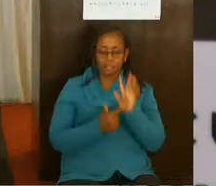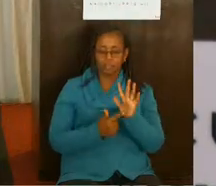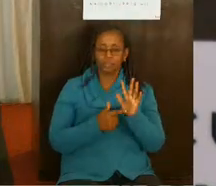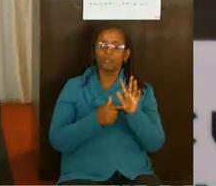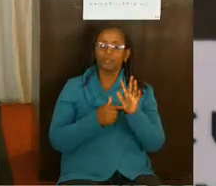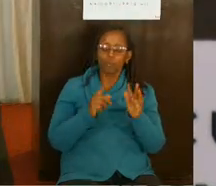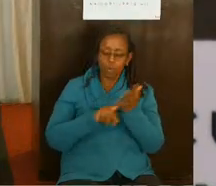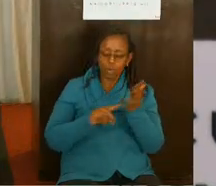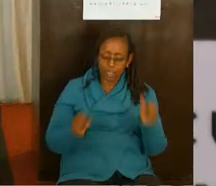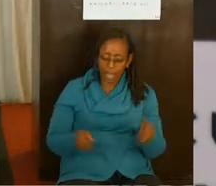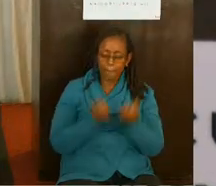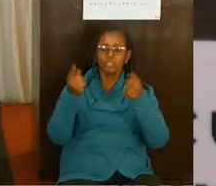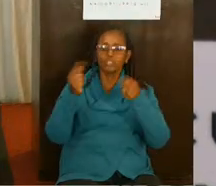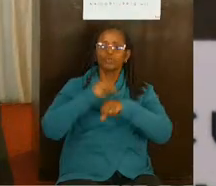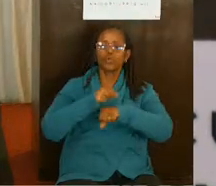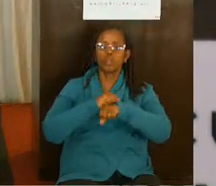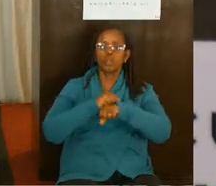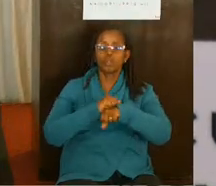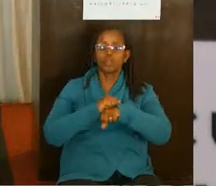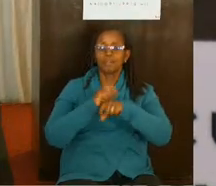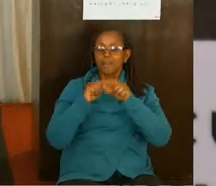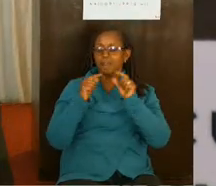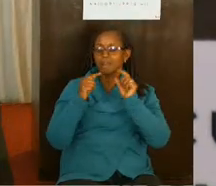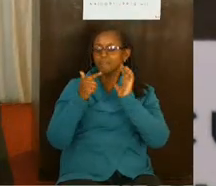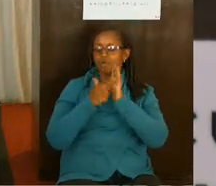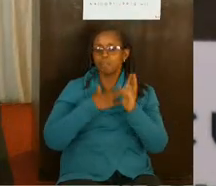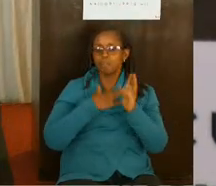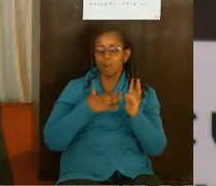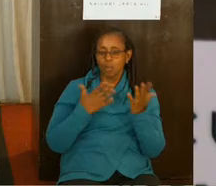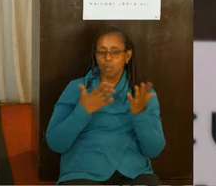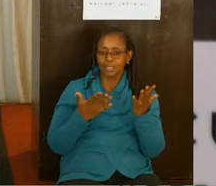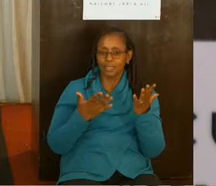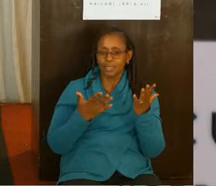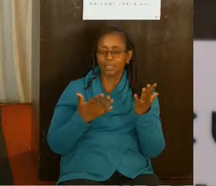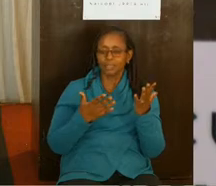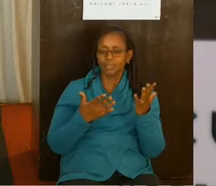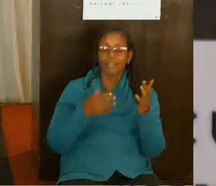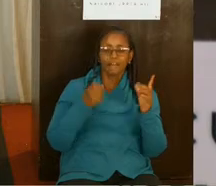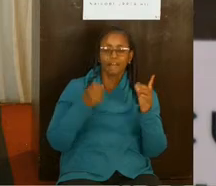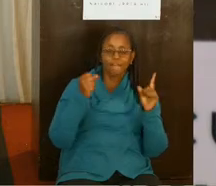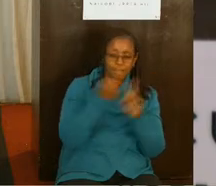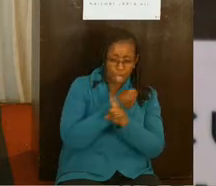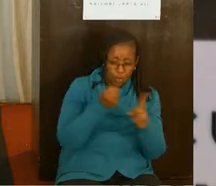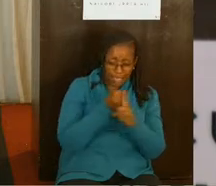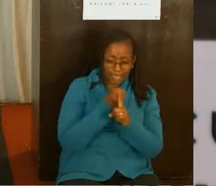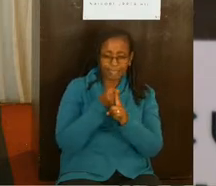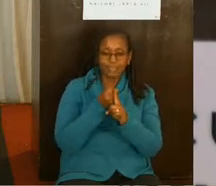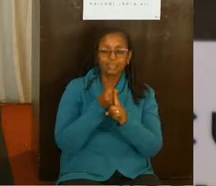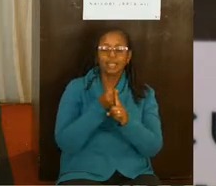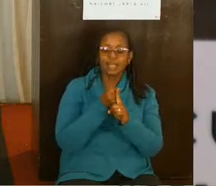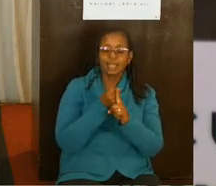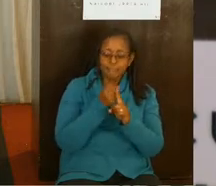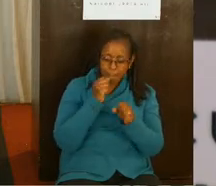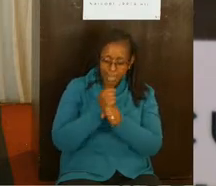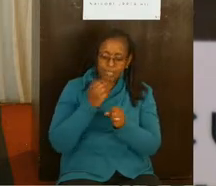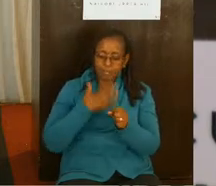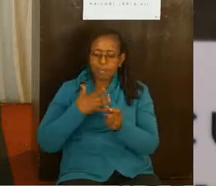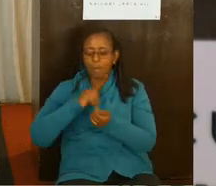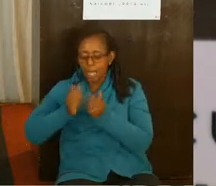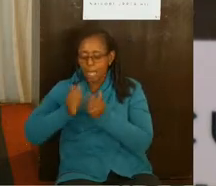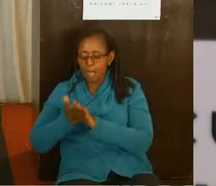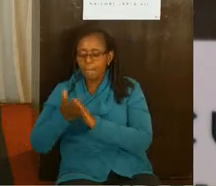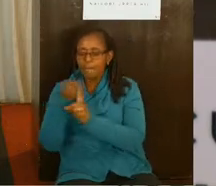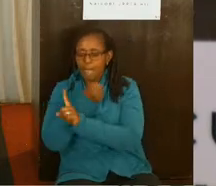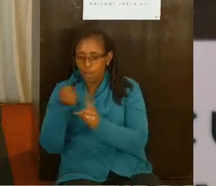our schools but the point I want to make violence breeds violence in our schools the kind of